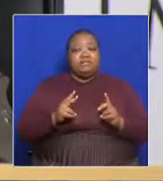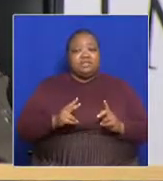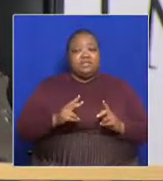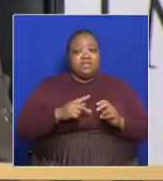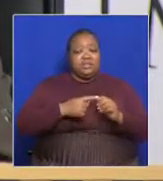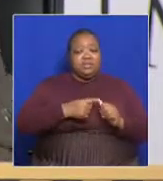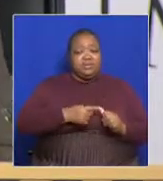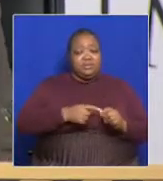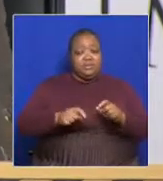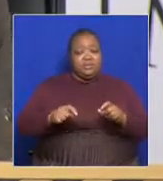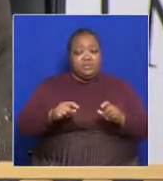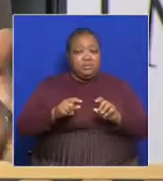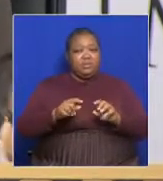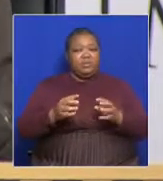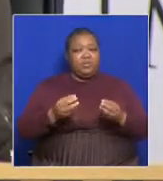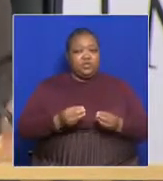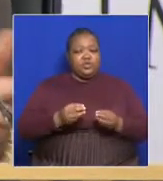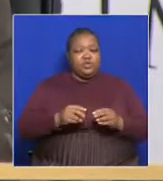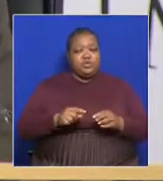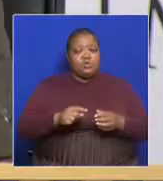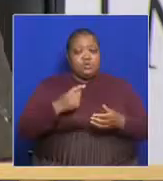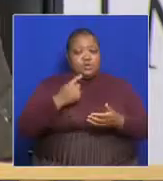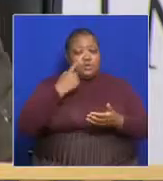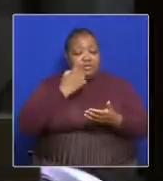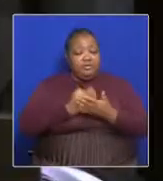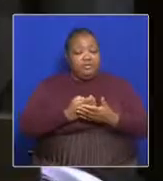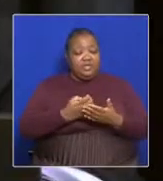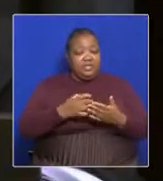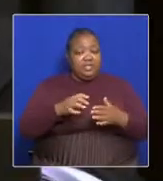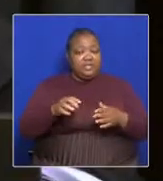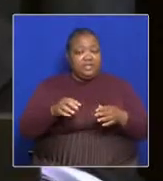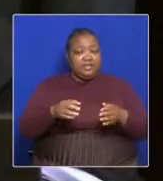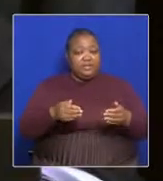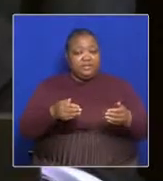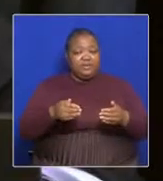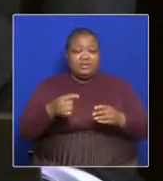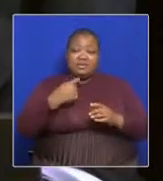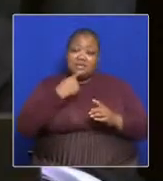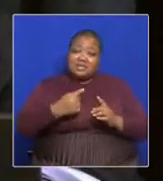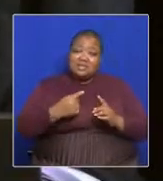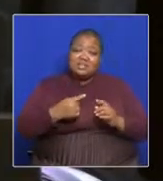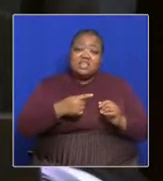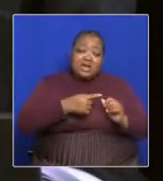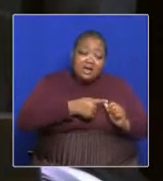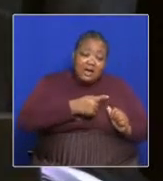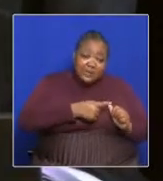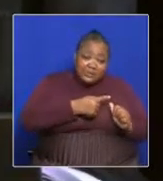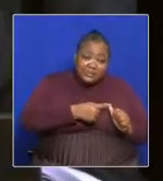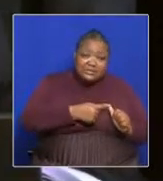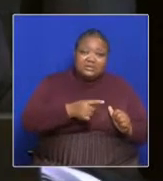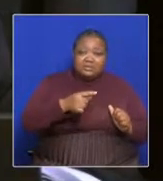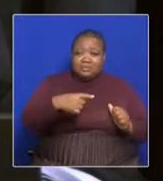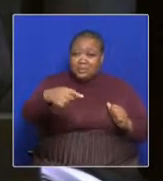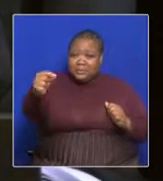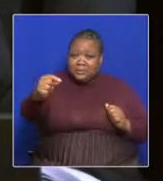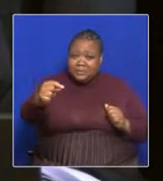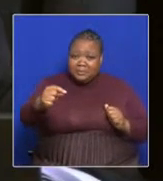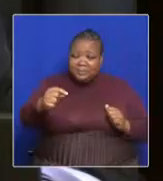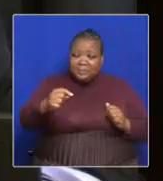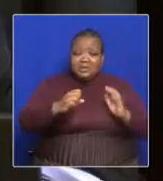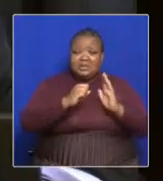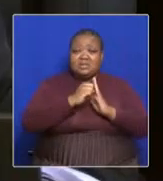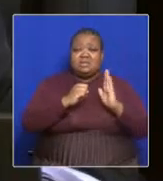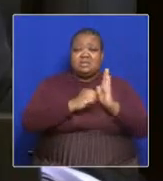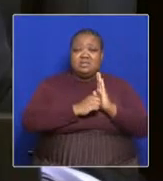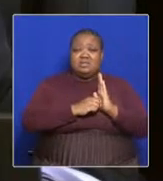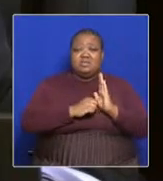handle exhibits, but they were there. They He conveyed- says he left when you were counting. The statement that you referred